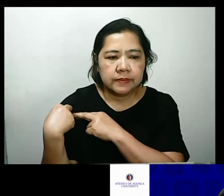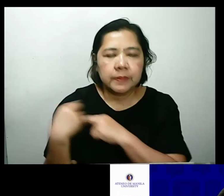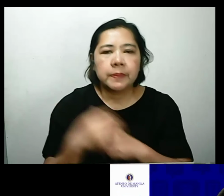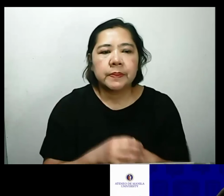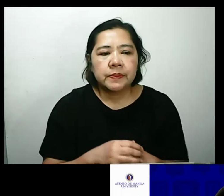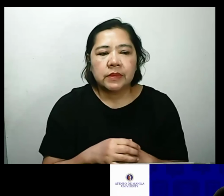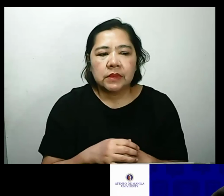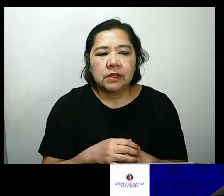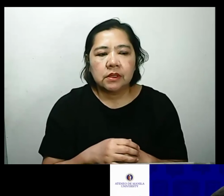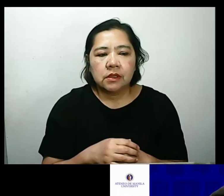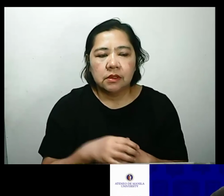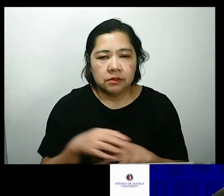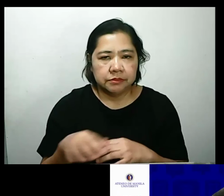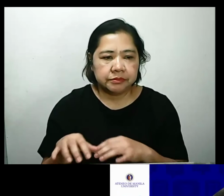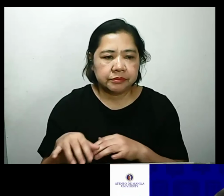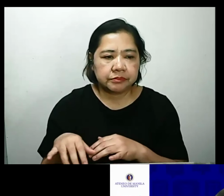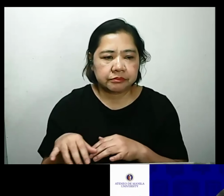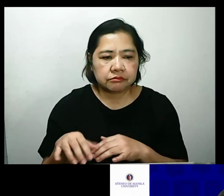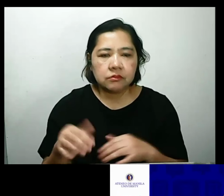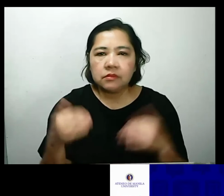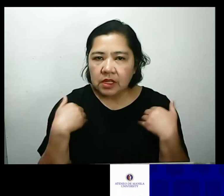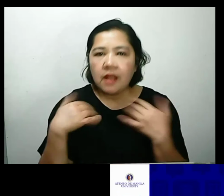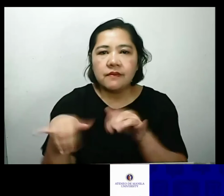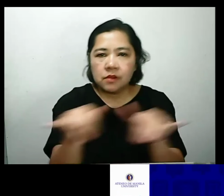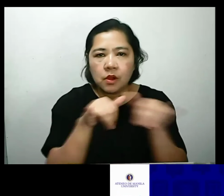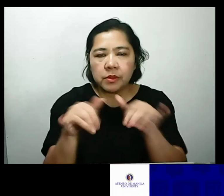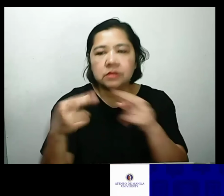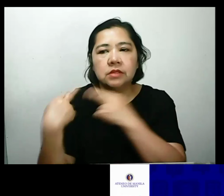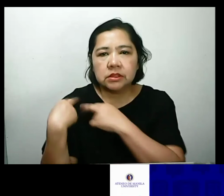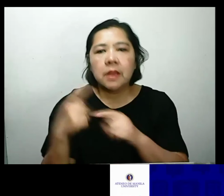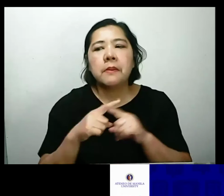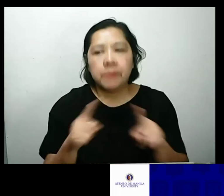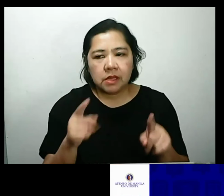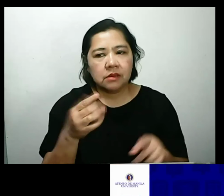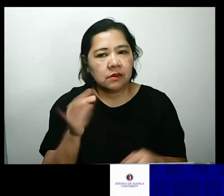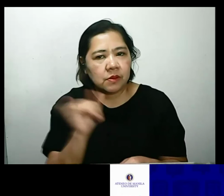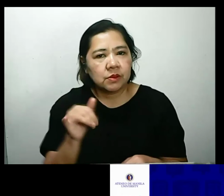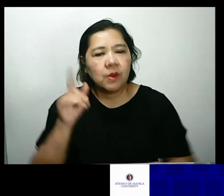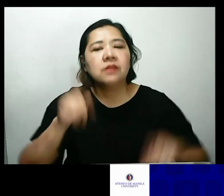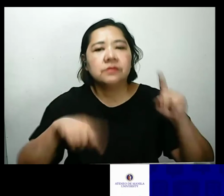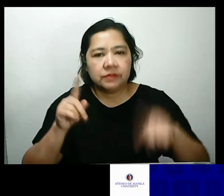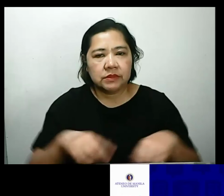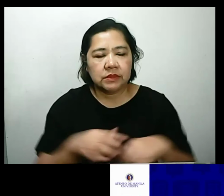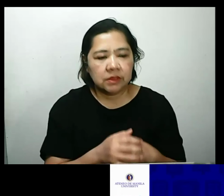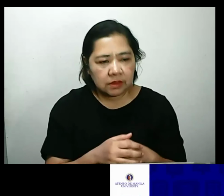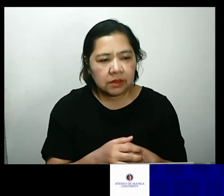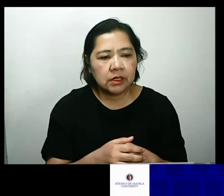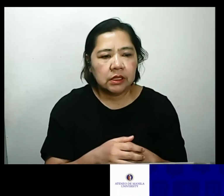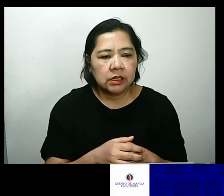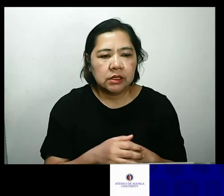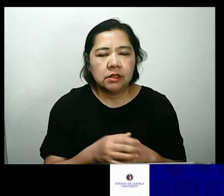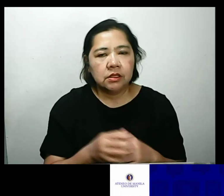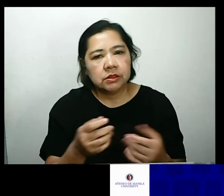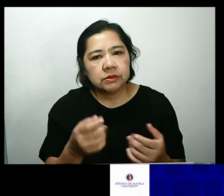It's common but differentiated responsibility. We have a common responsibility, but it's also differentiated considering our national